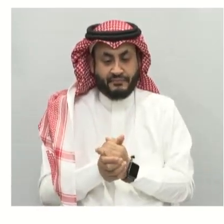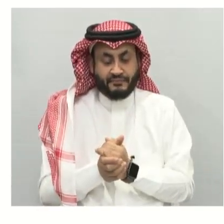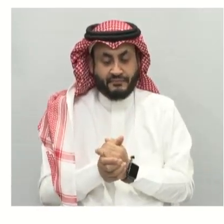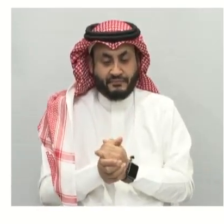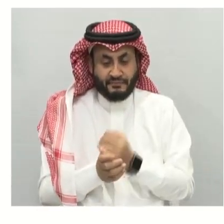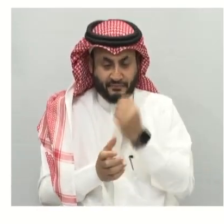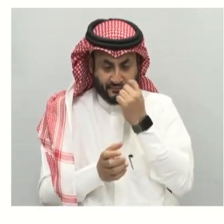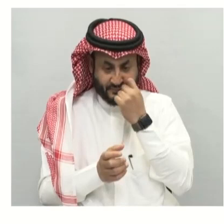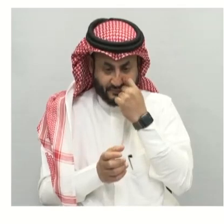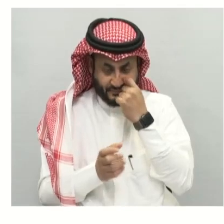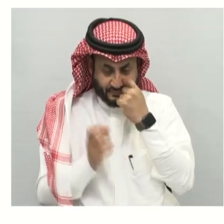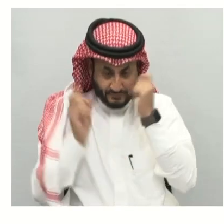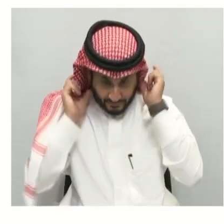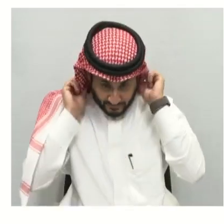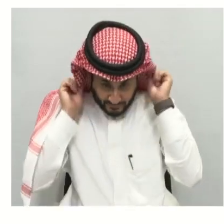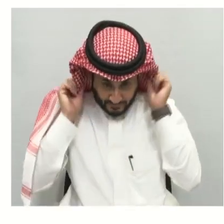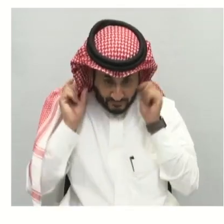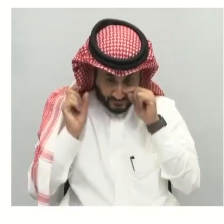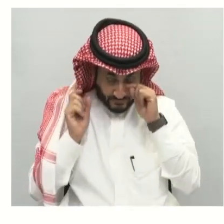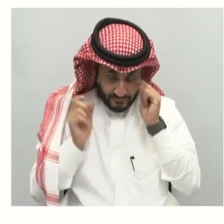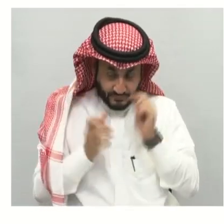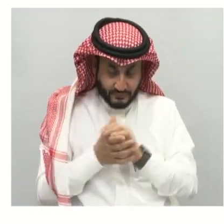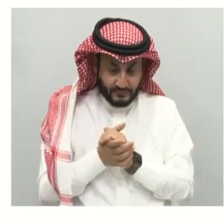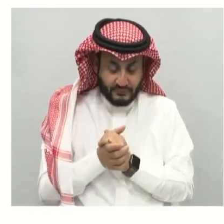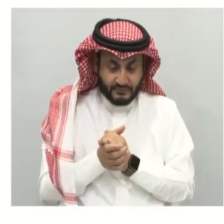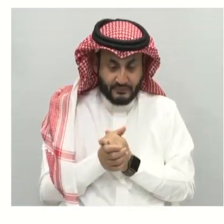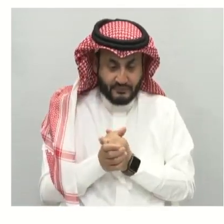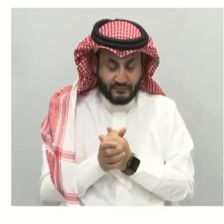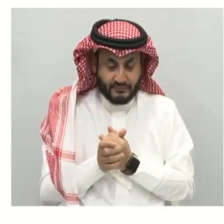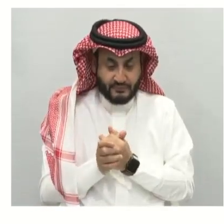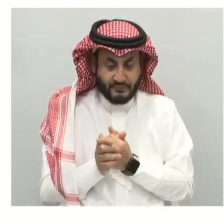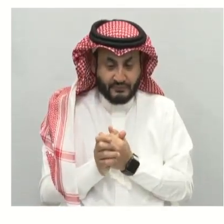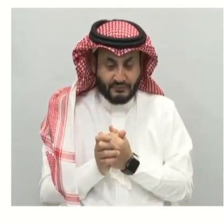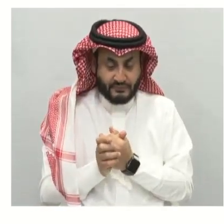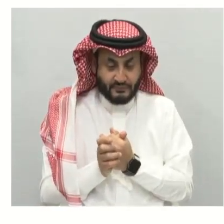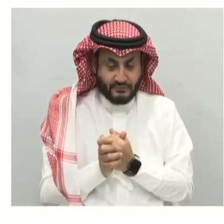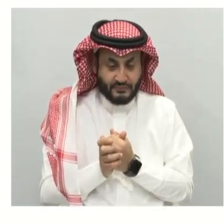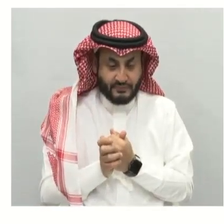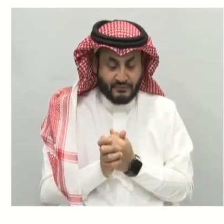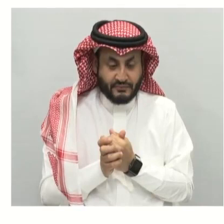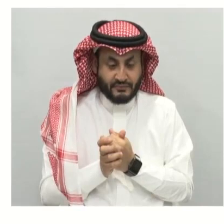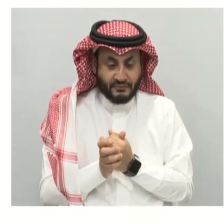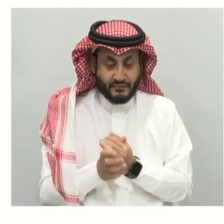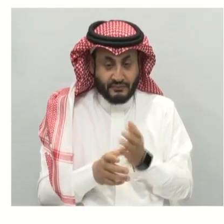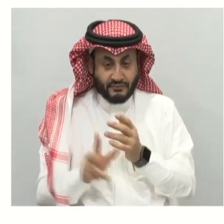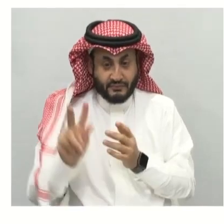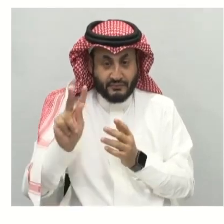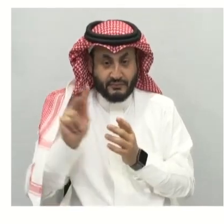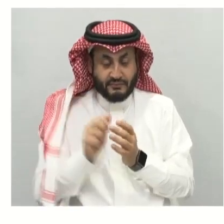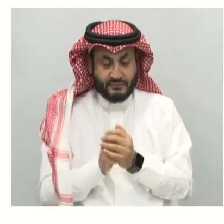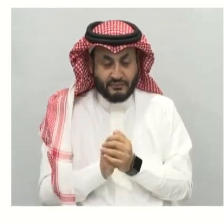Lowercase j goes below the line. Then we have uppercase K